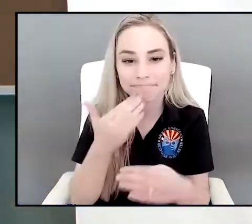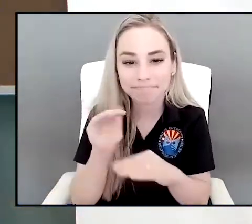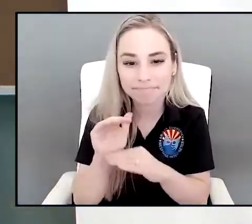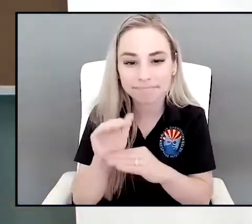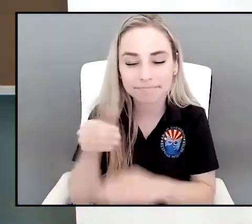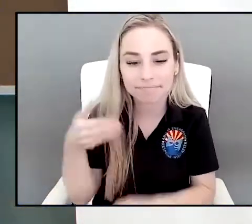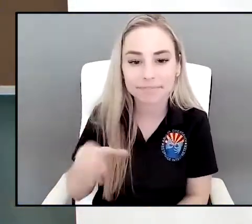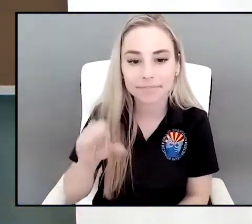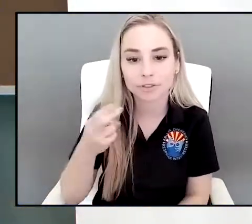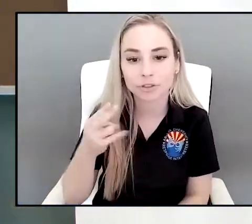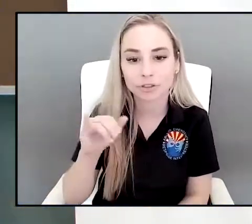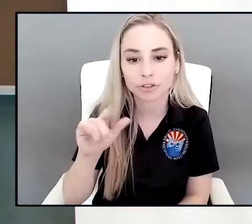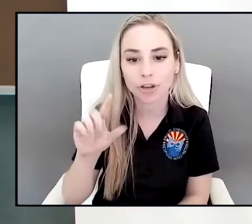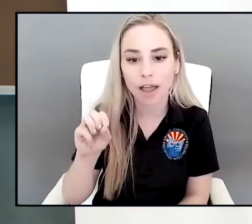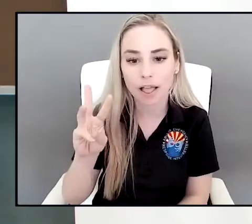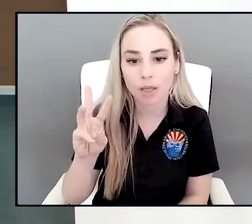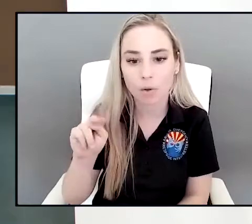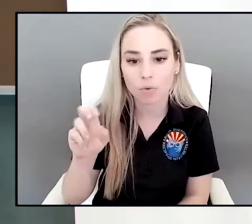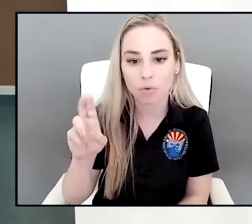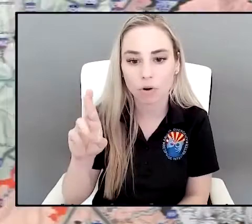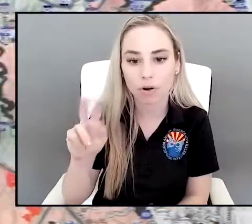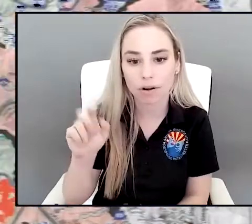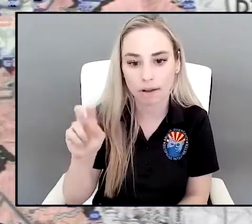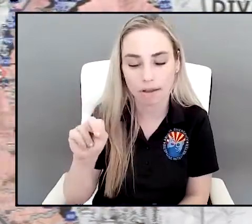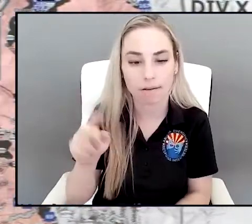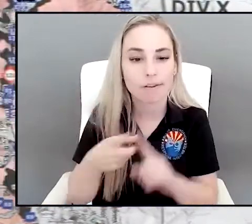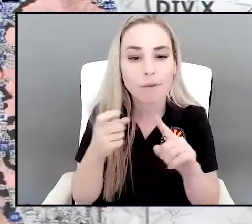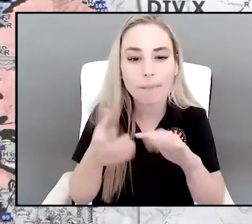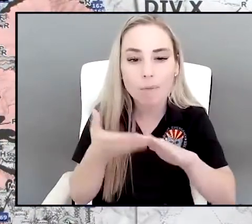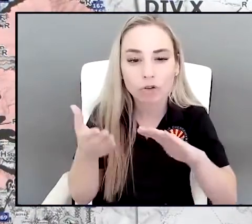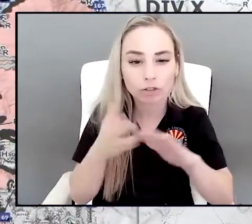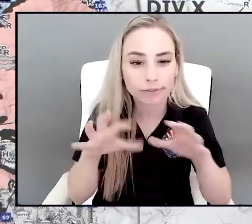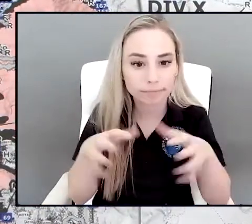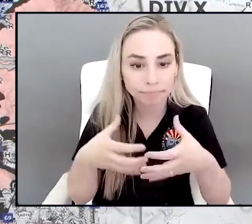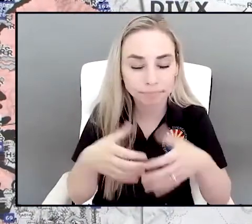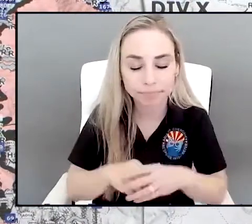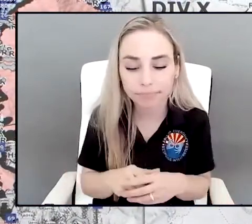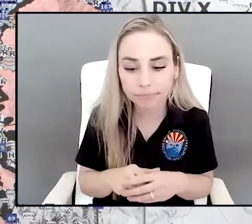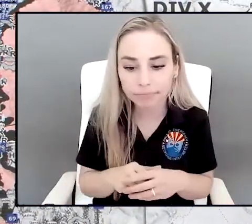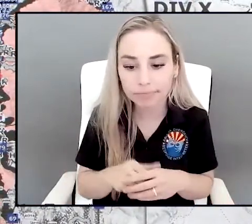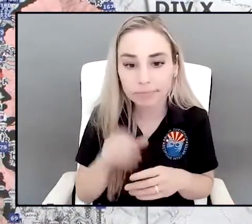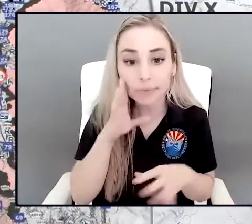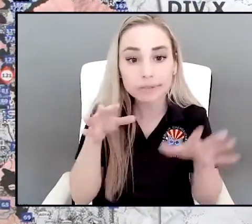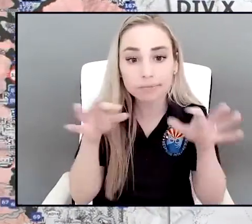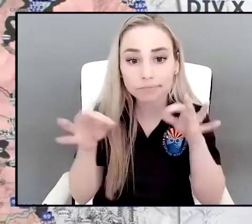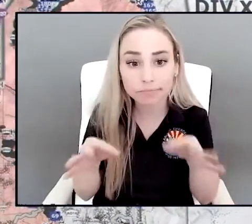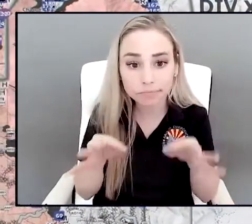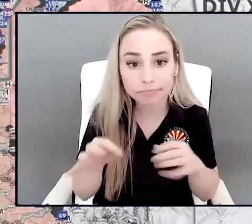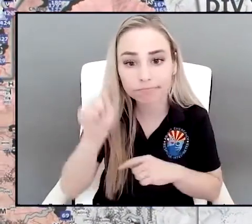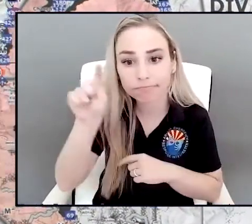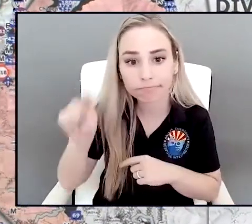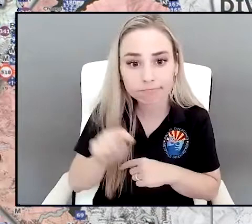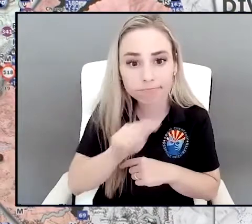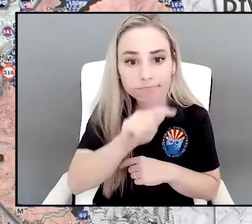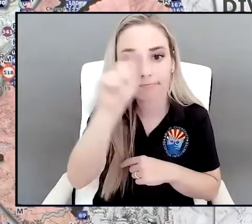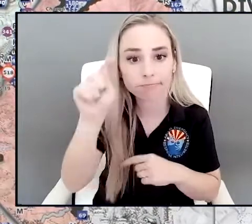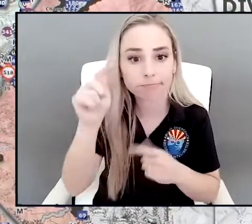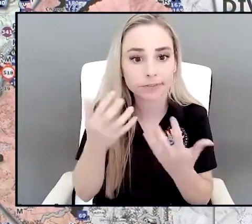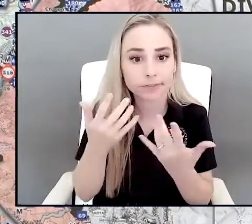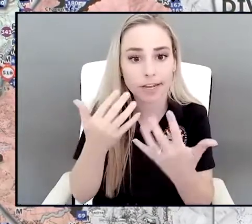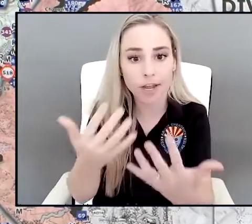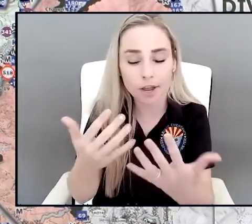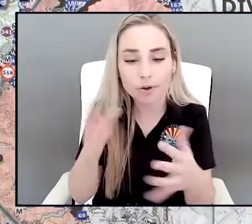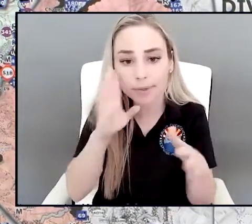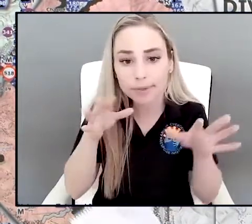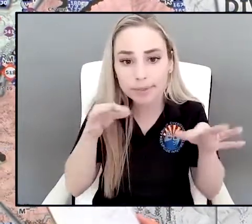All right, good evening, Shilow Norton Operations. So we'll go ahead and go around the fire's